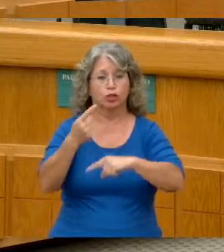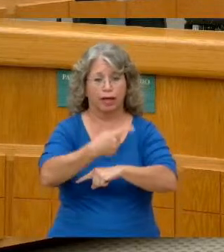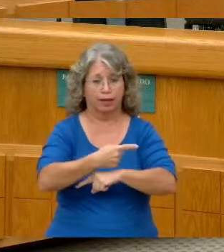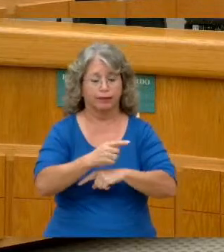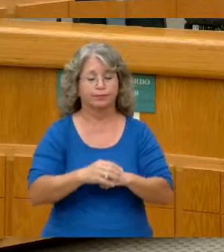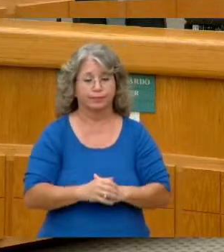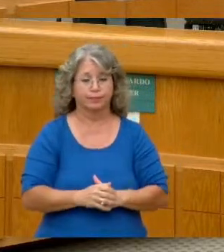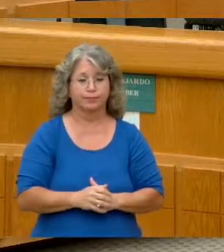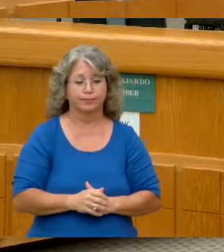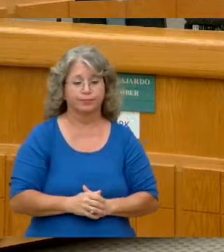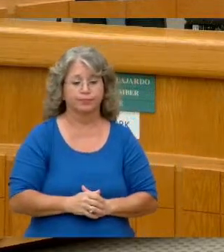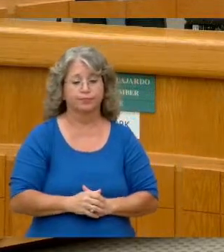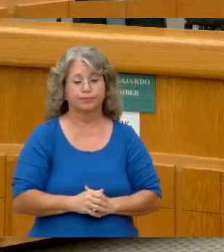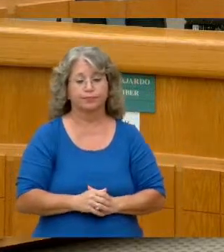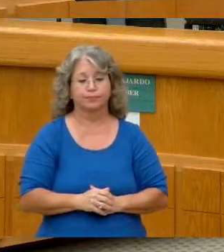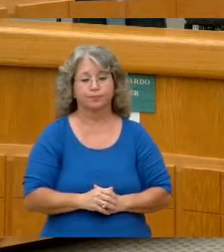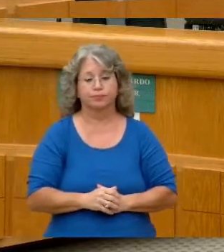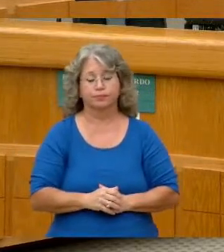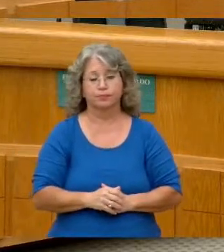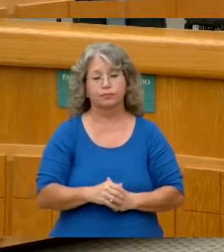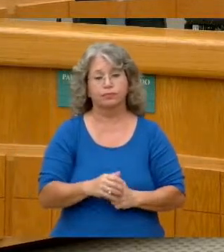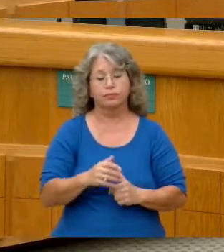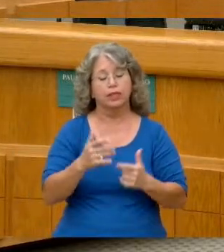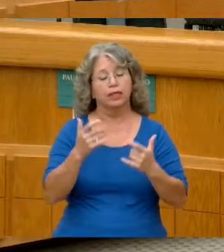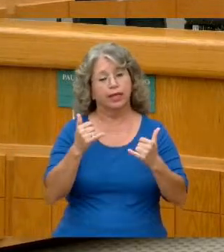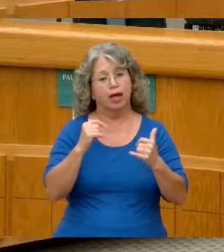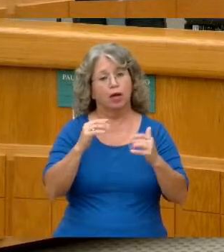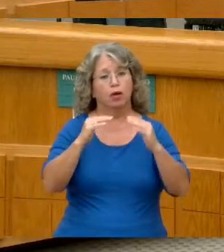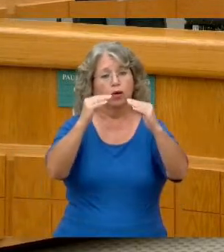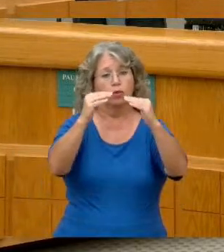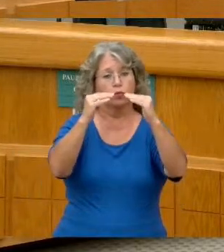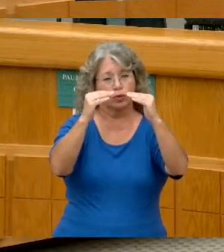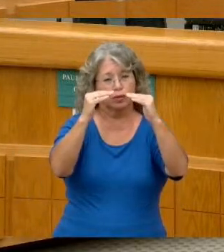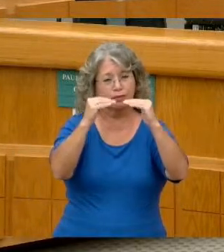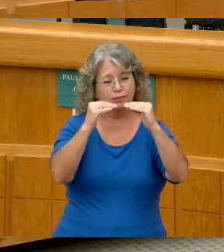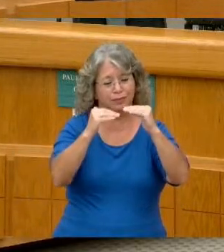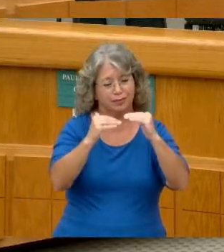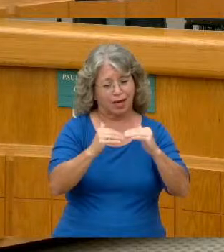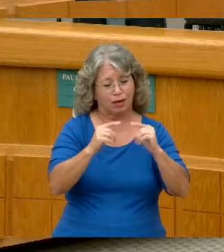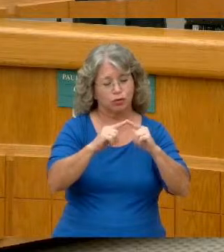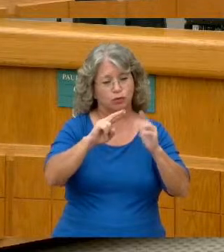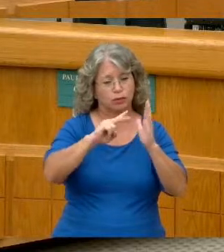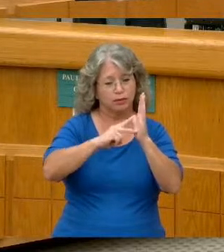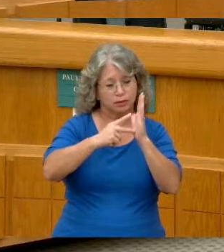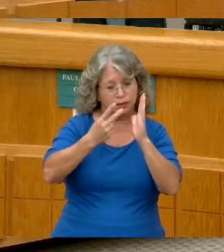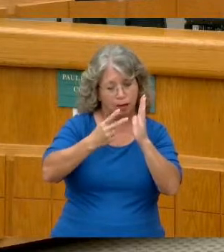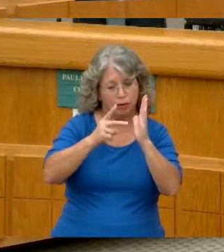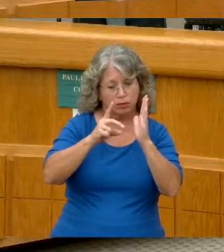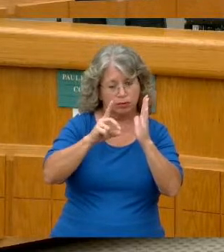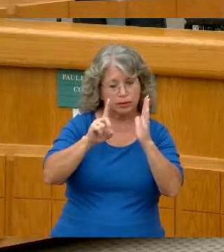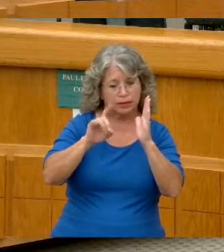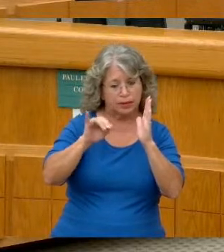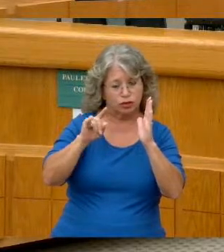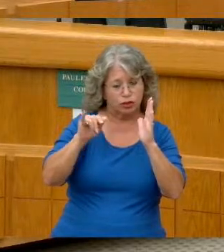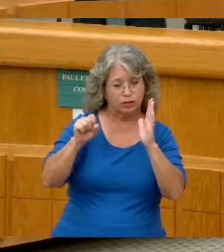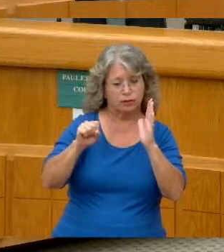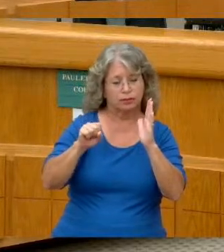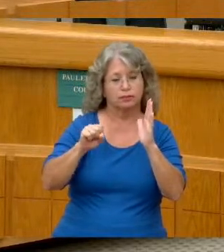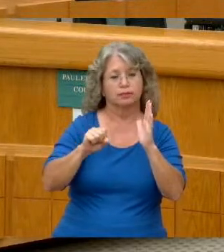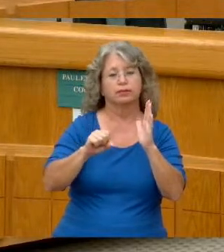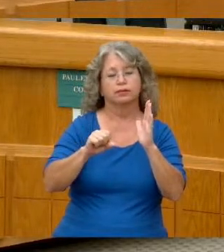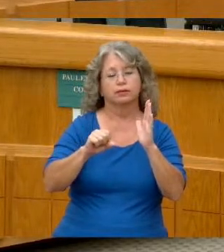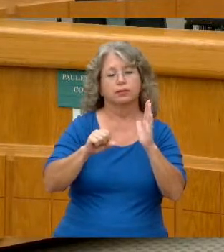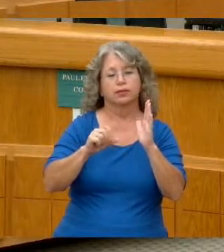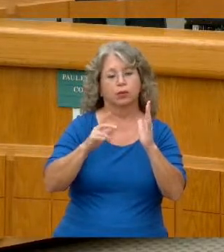So seeing double digits, and again, we want to go down into the single digits so we can get through flu season.